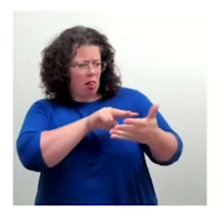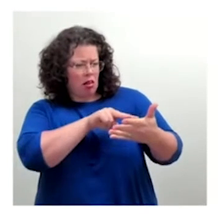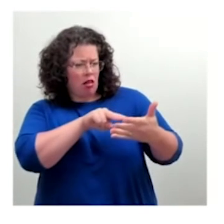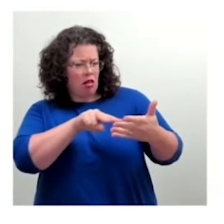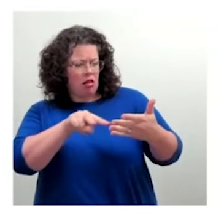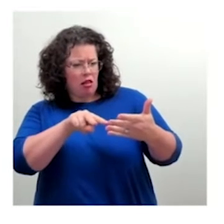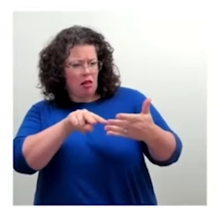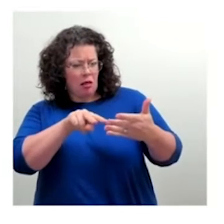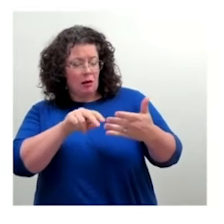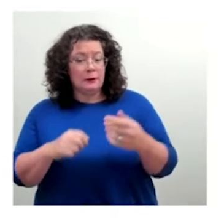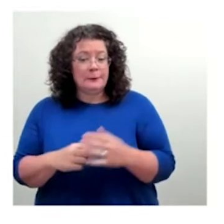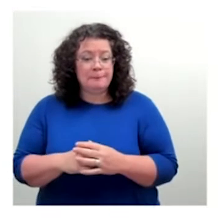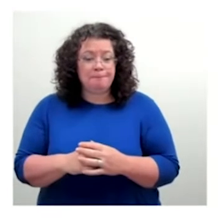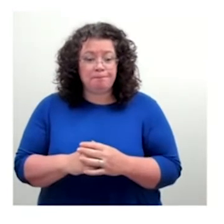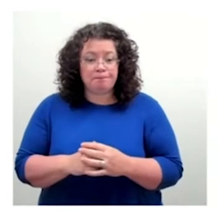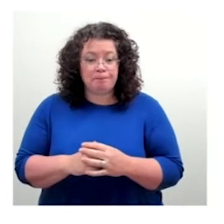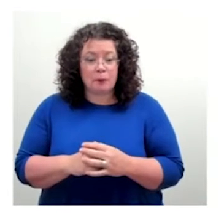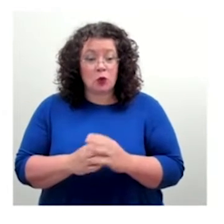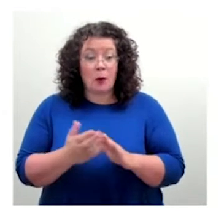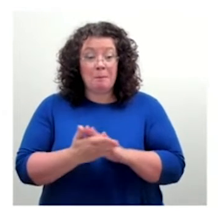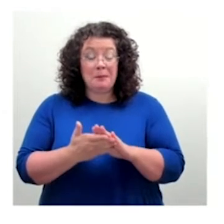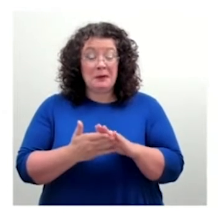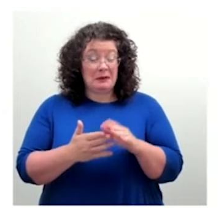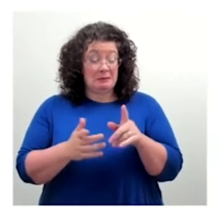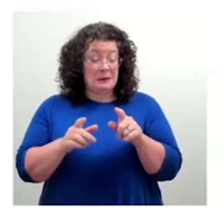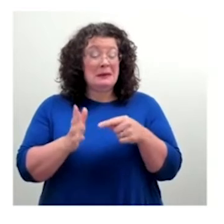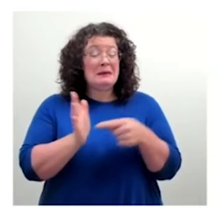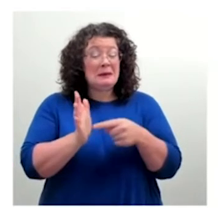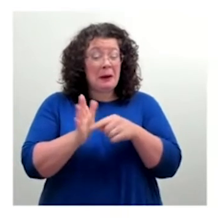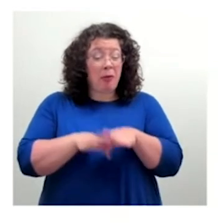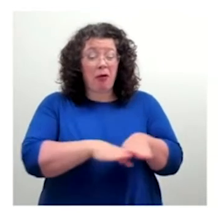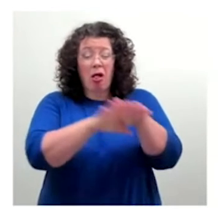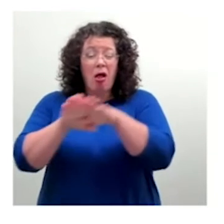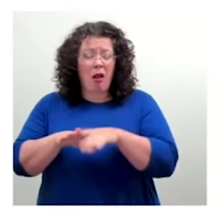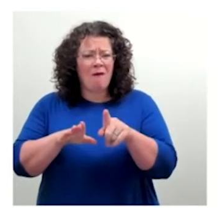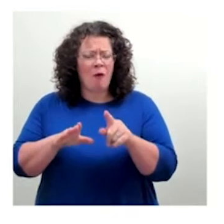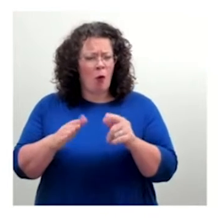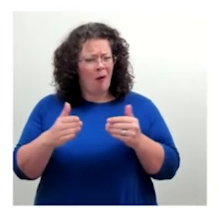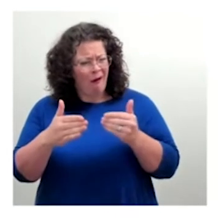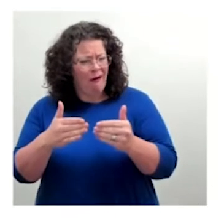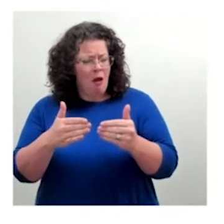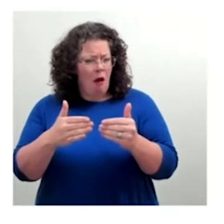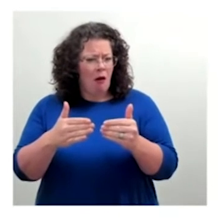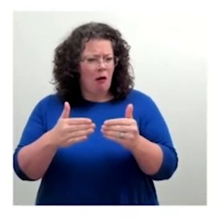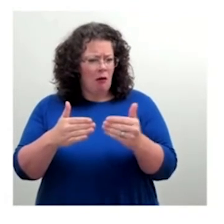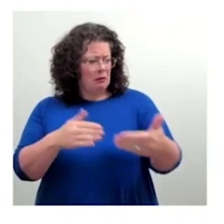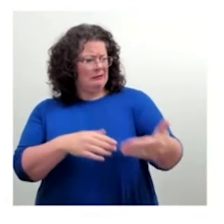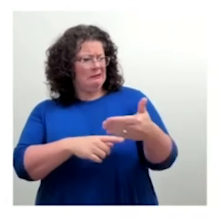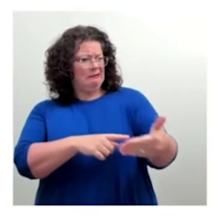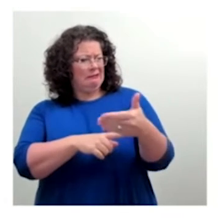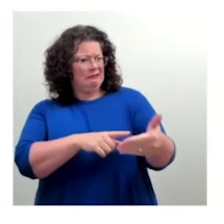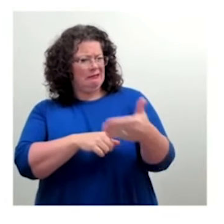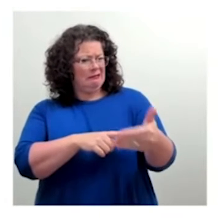that the participant identified as being what was comfortable for them, and the number of the percentage of the sample with